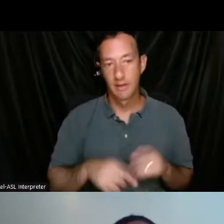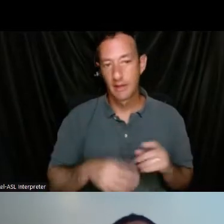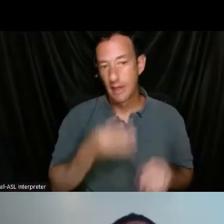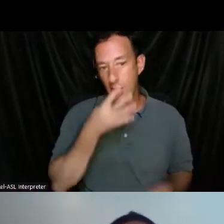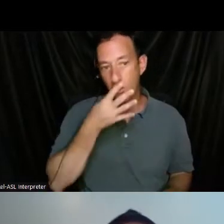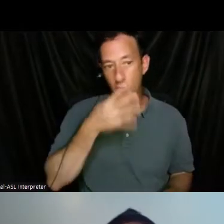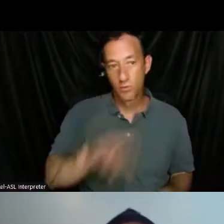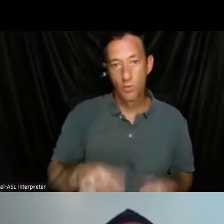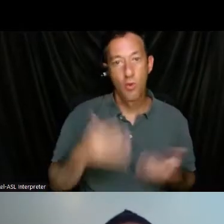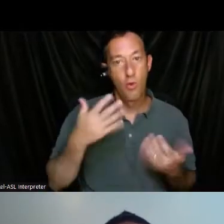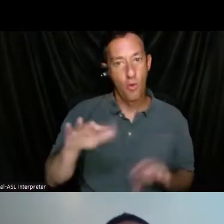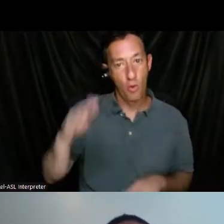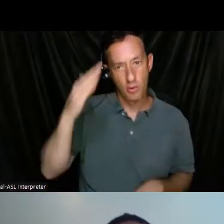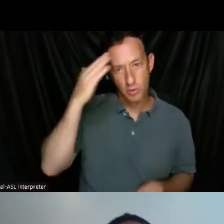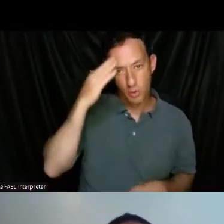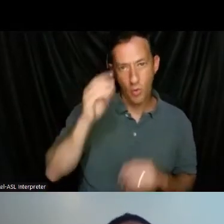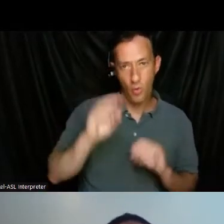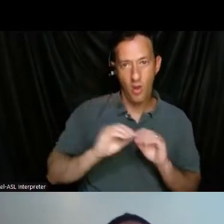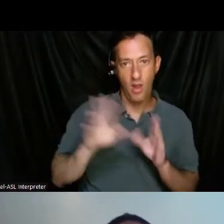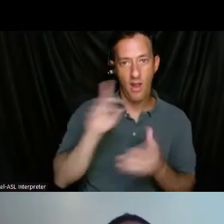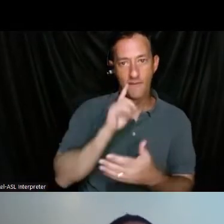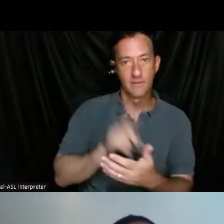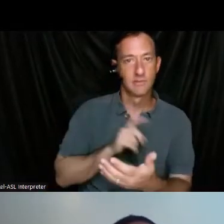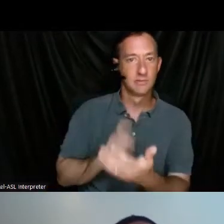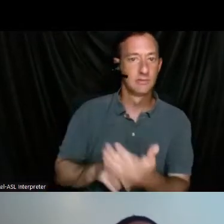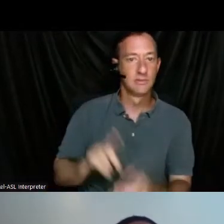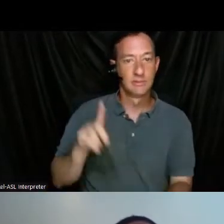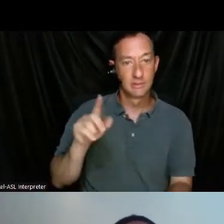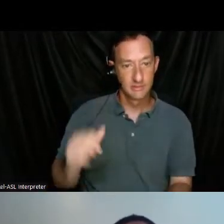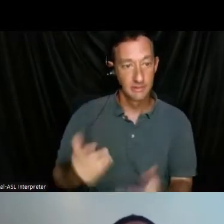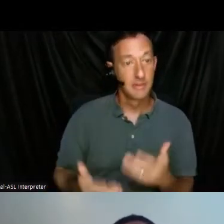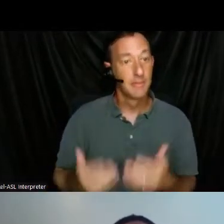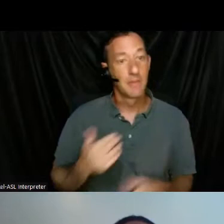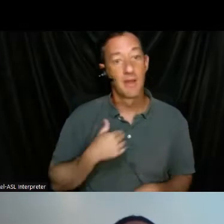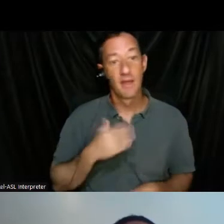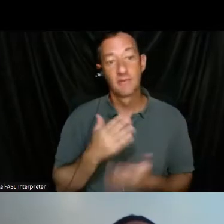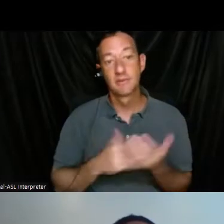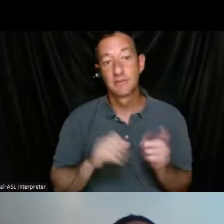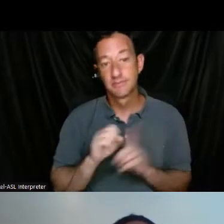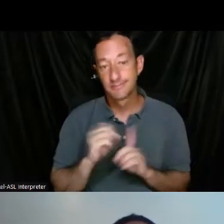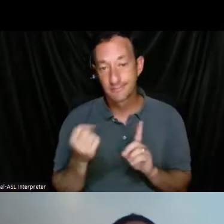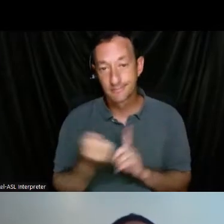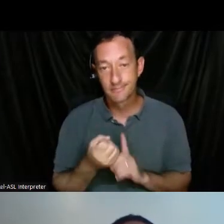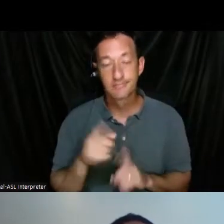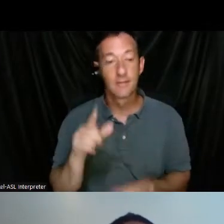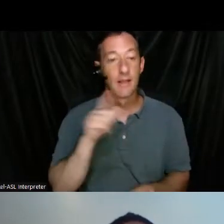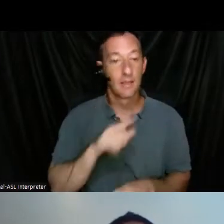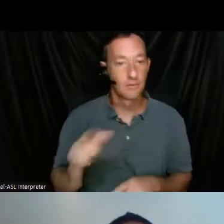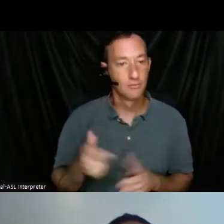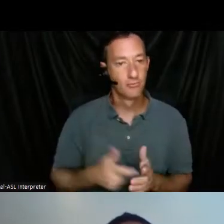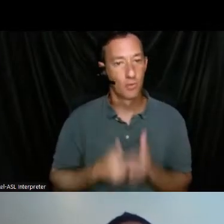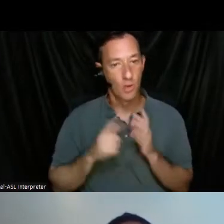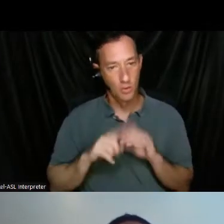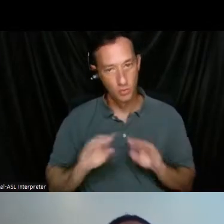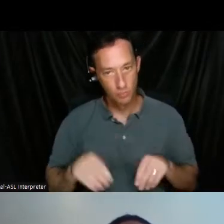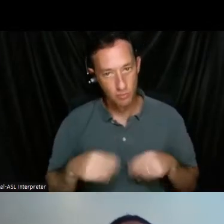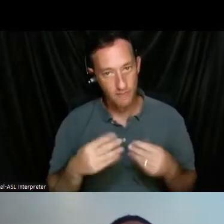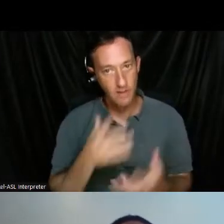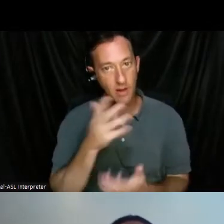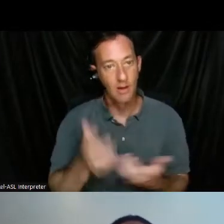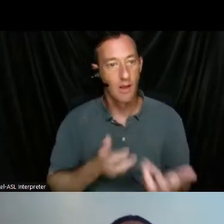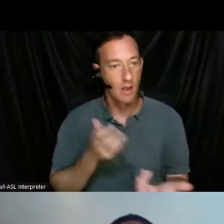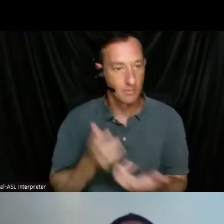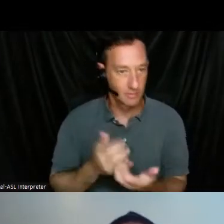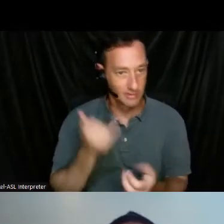or obvious disabilities. And there may be circumstances where a provider may be required to provide an accommodation when